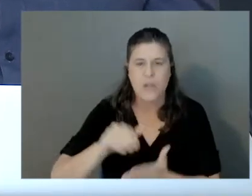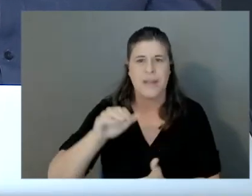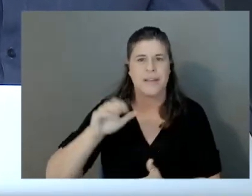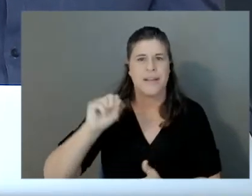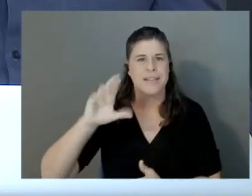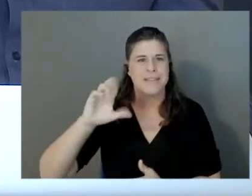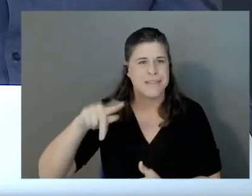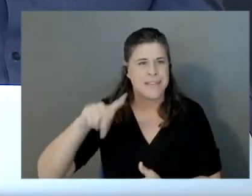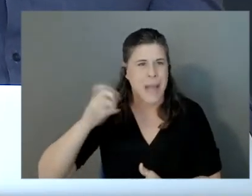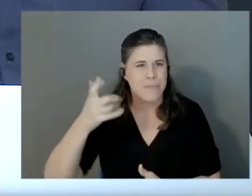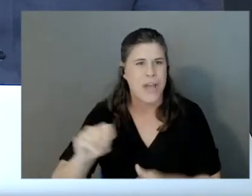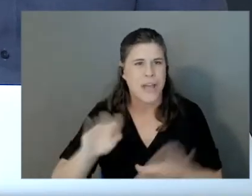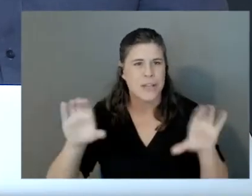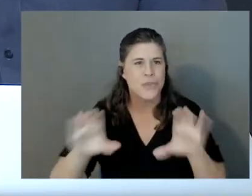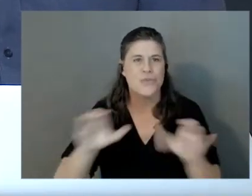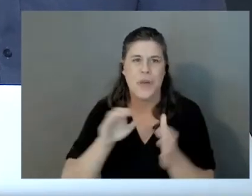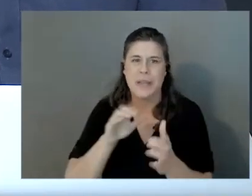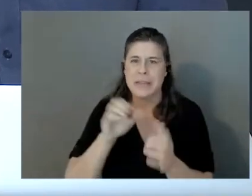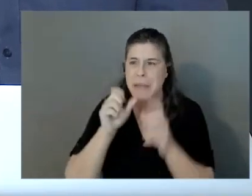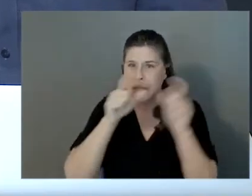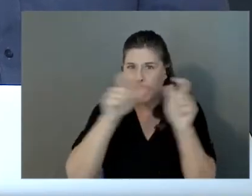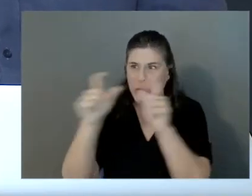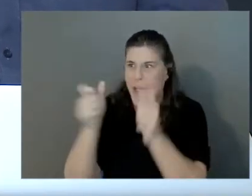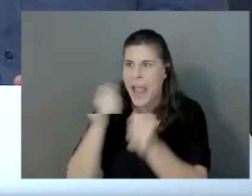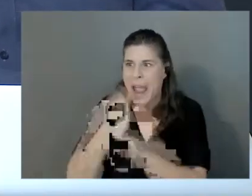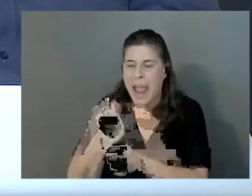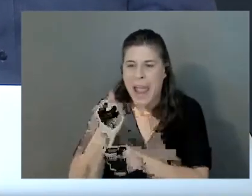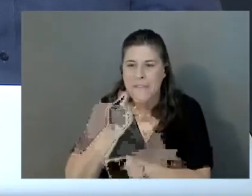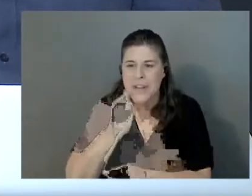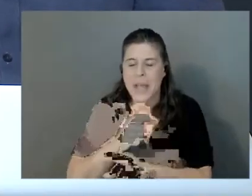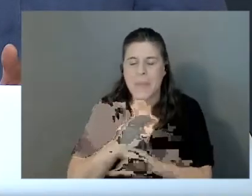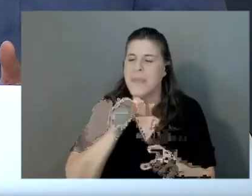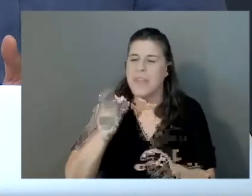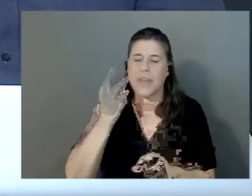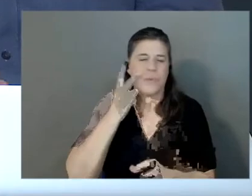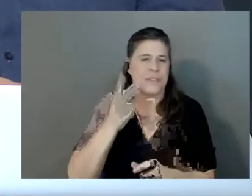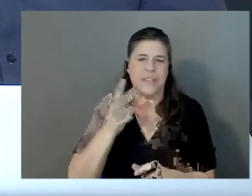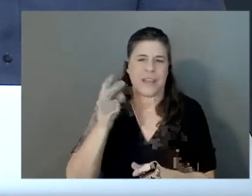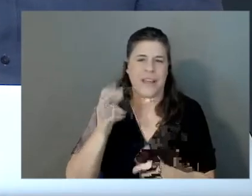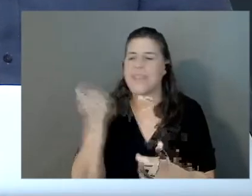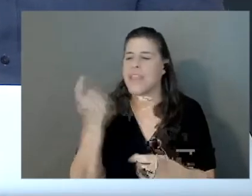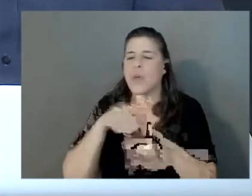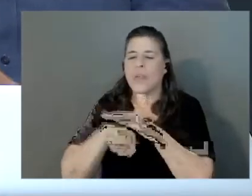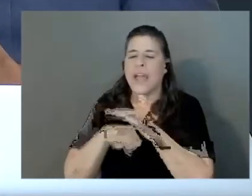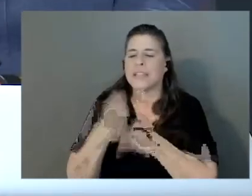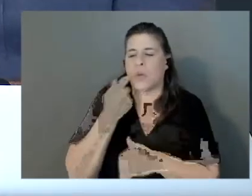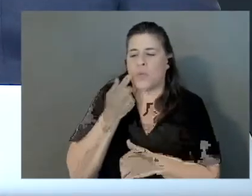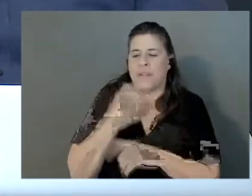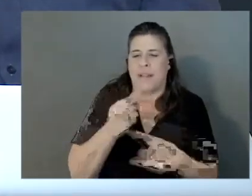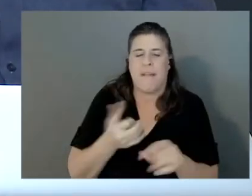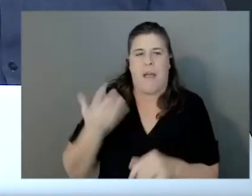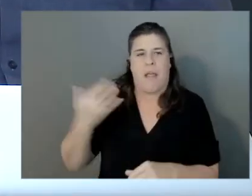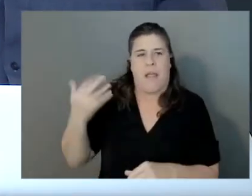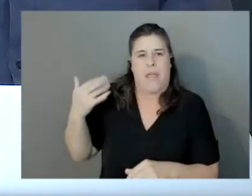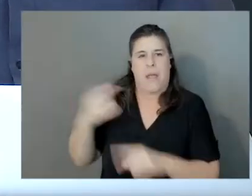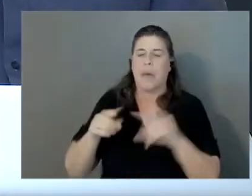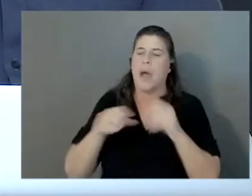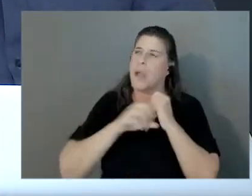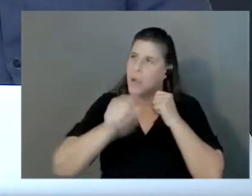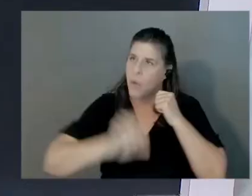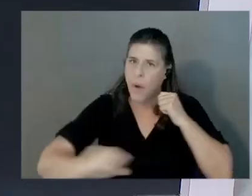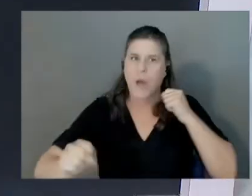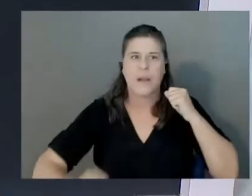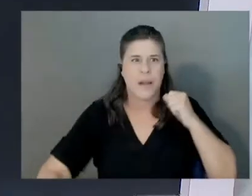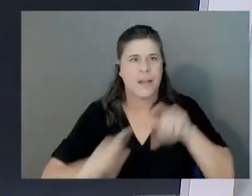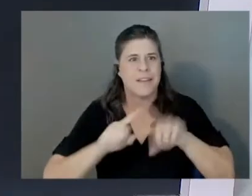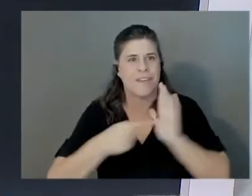day, but they're not accessing them. They're only accessing the recent. Yeah, I can go on in examples like. I was going to say,